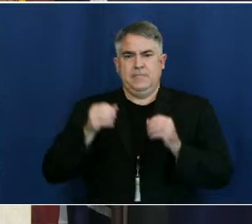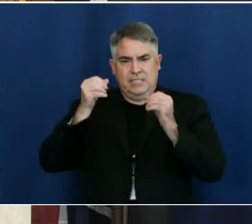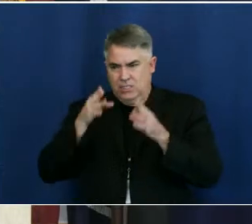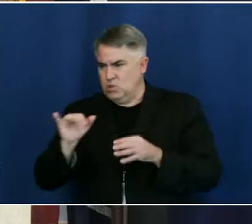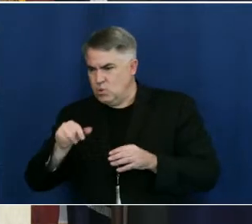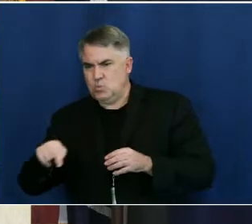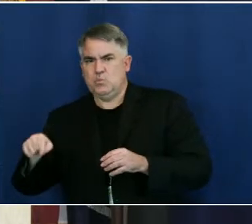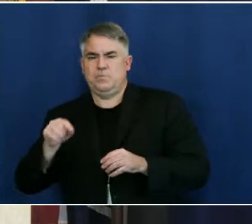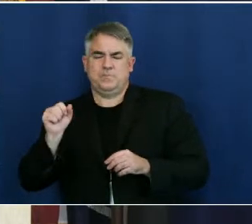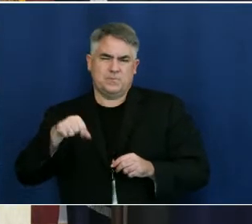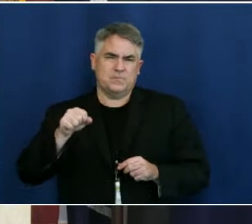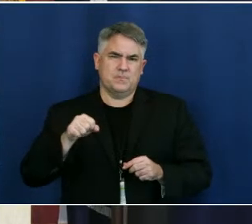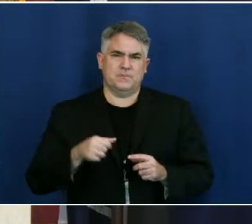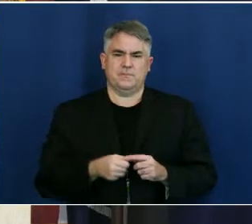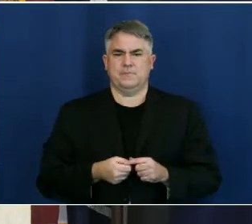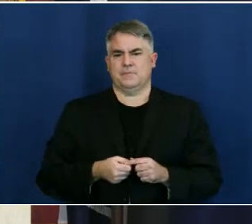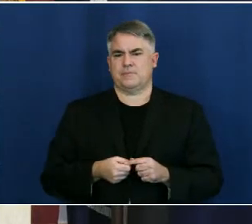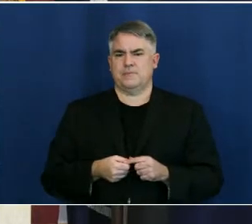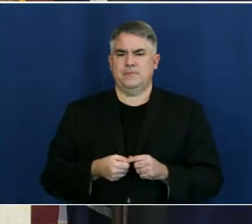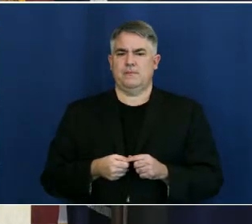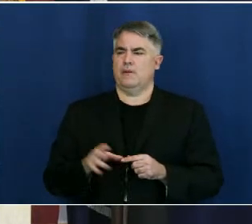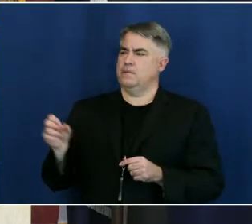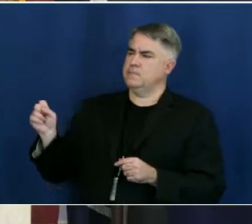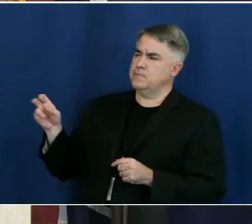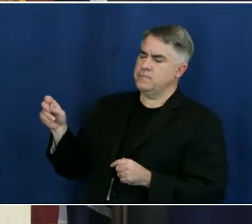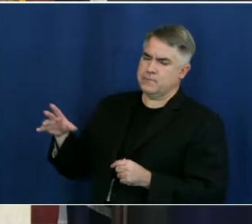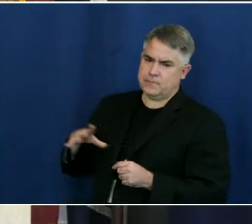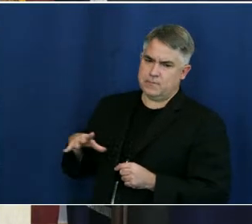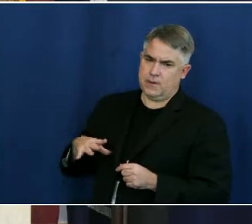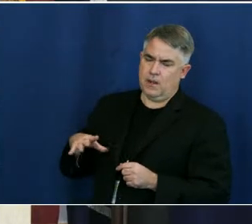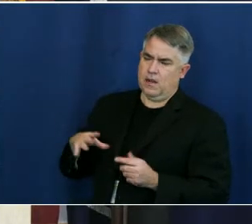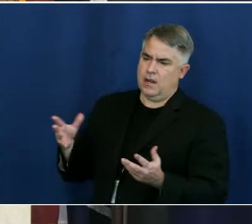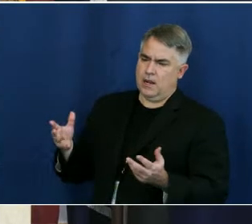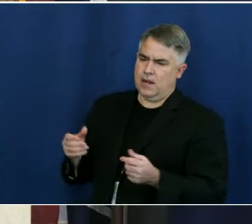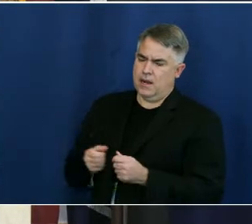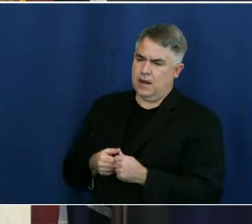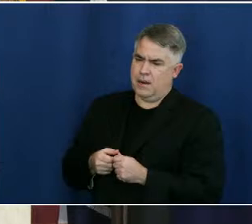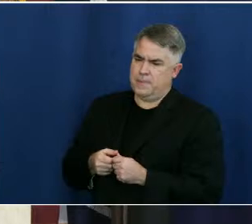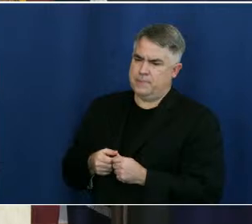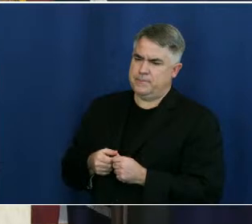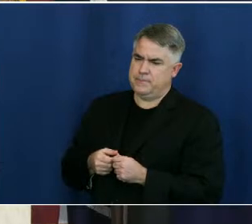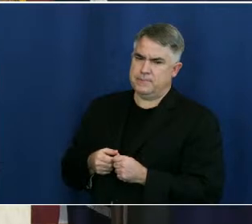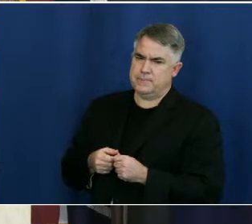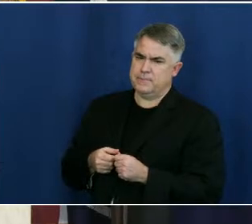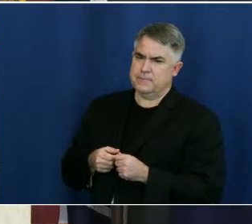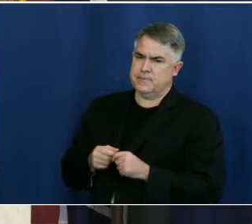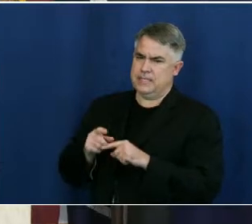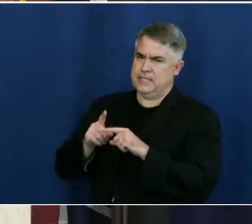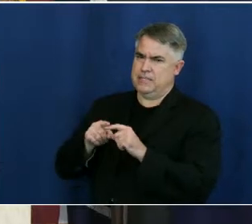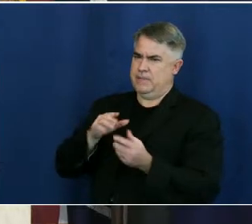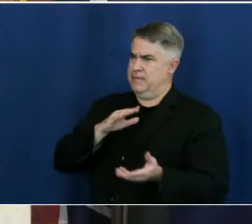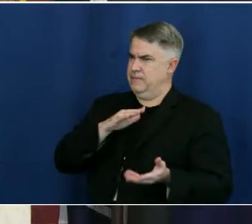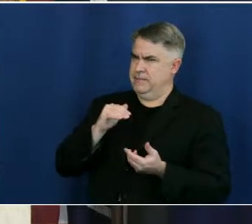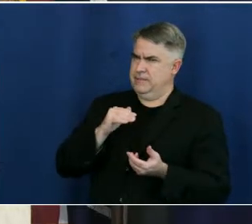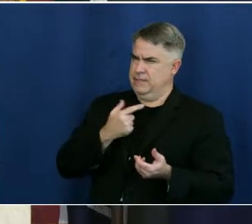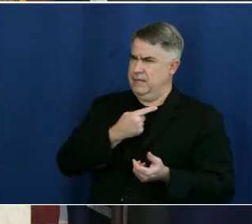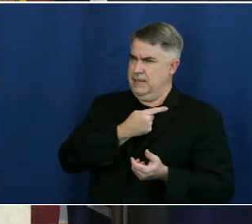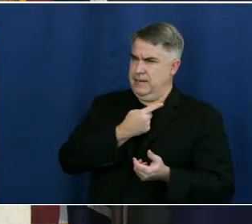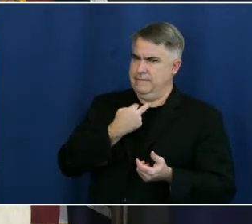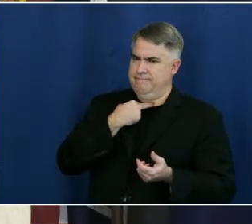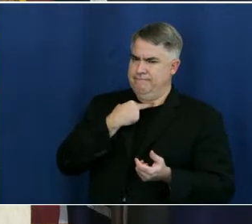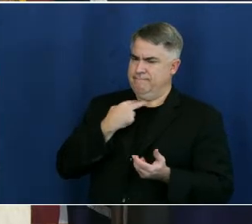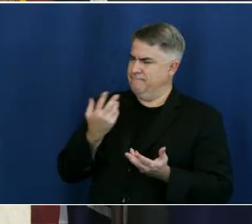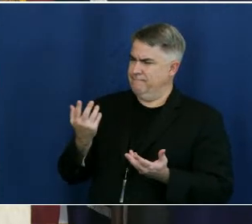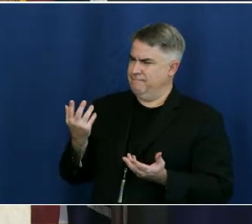Fletcher, obviously you're only as good as the supply that you receive. I'm wondering if you've gotten any more